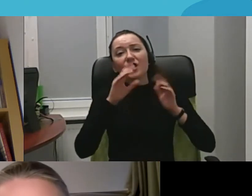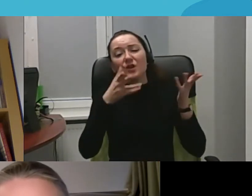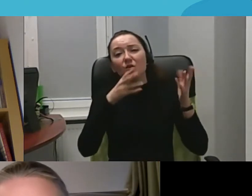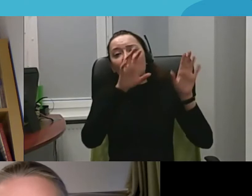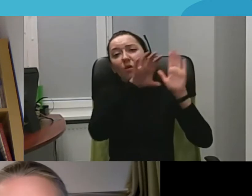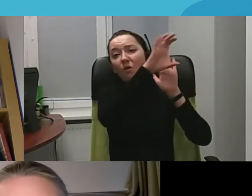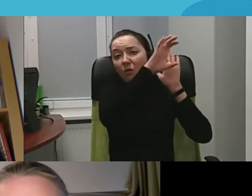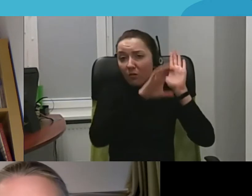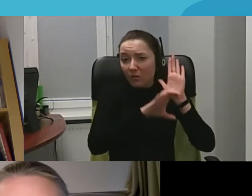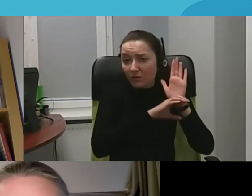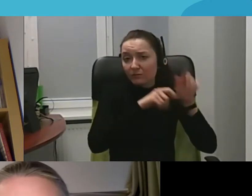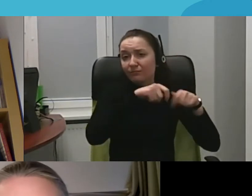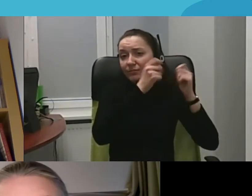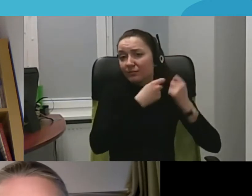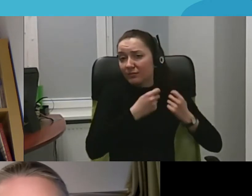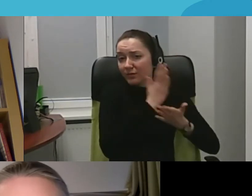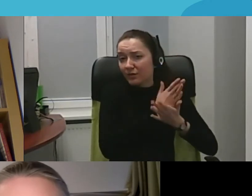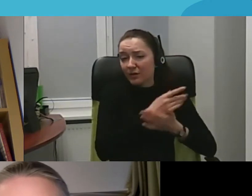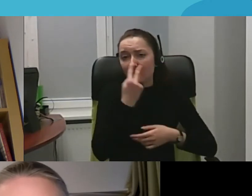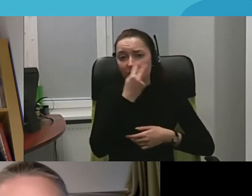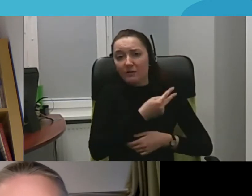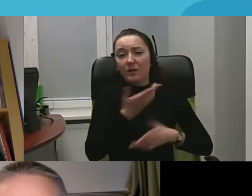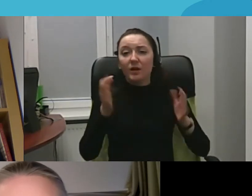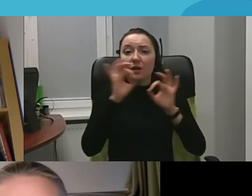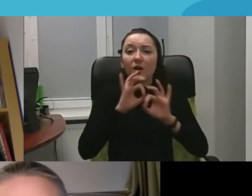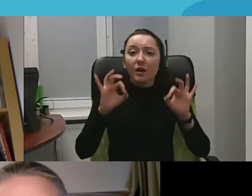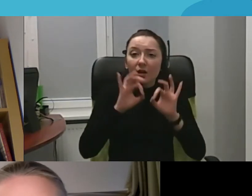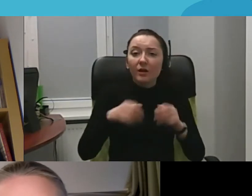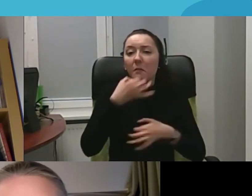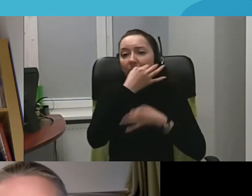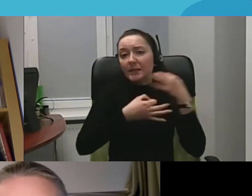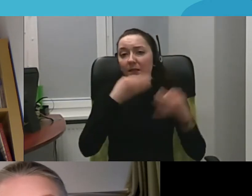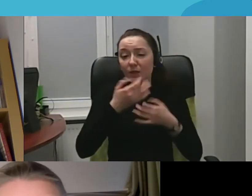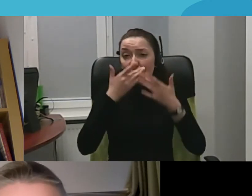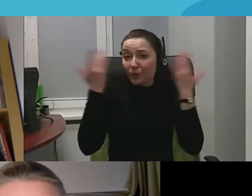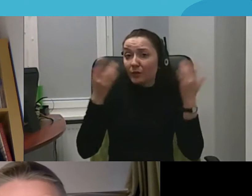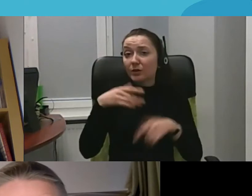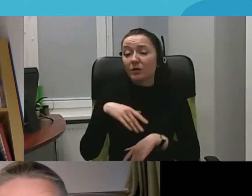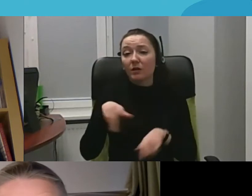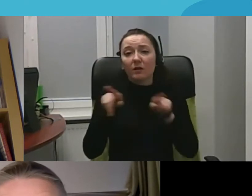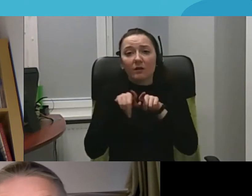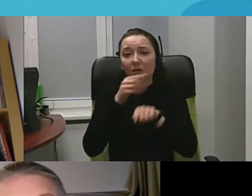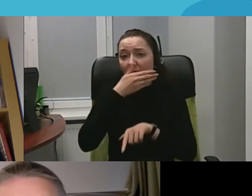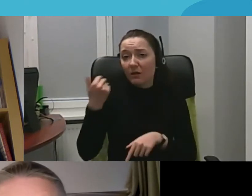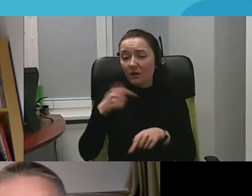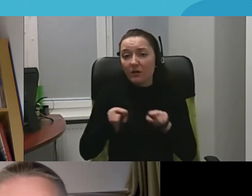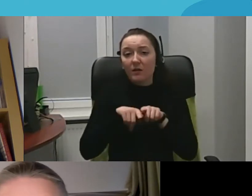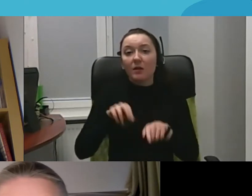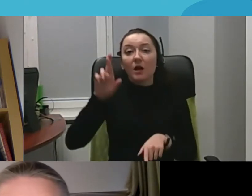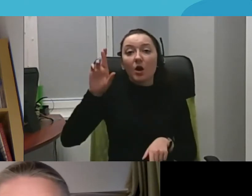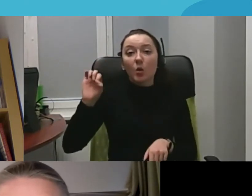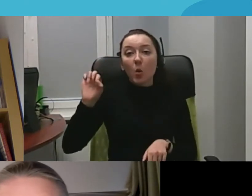also following the assassination of Roman Bondarenko. In response, the government threatened to